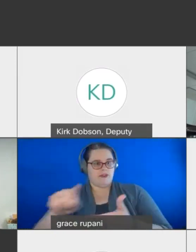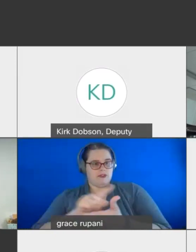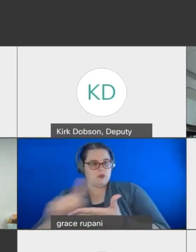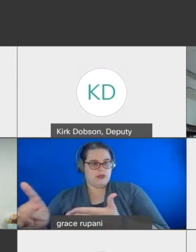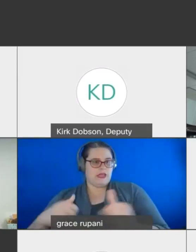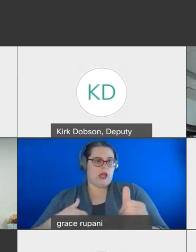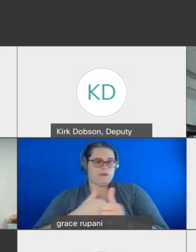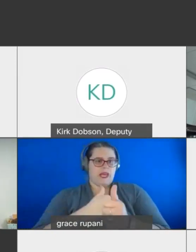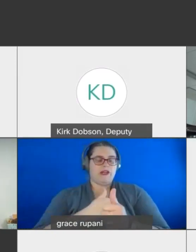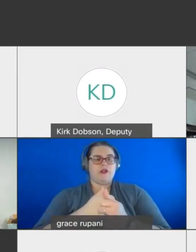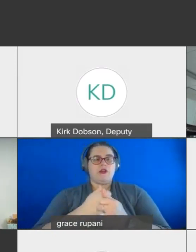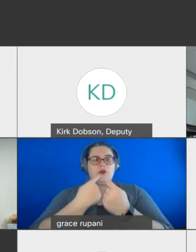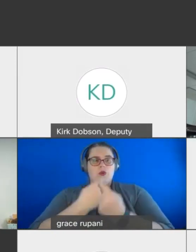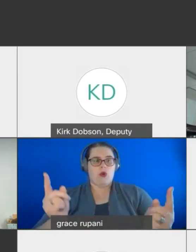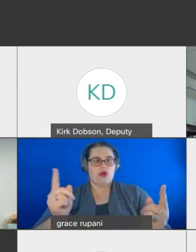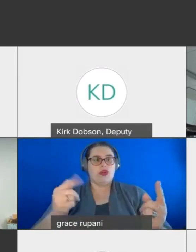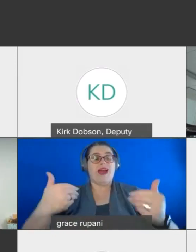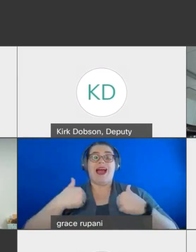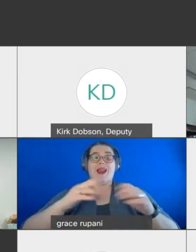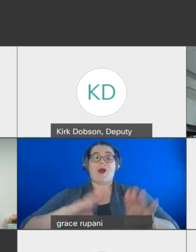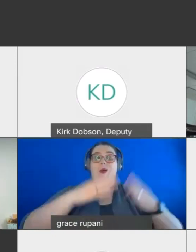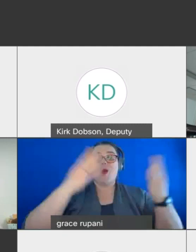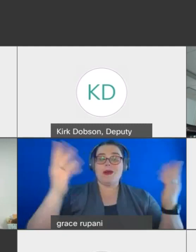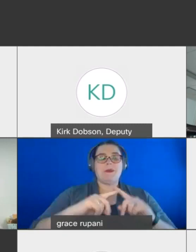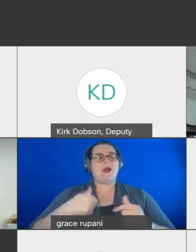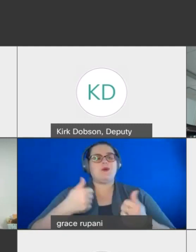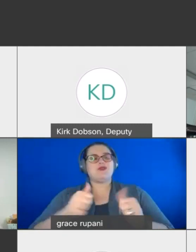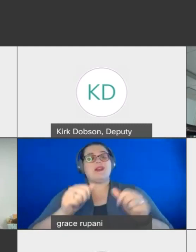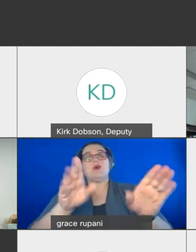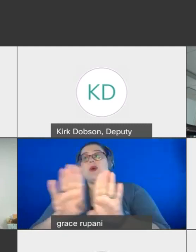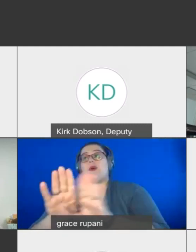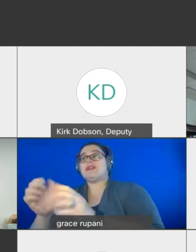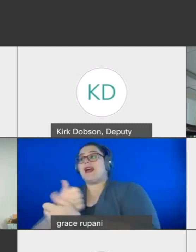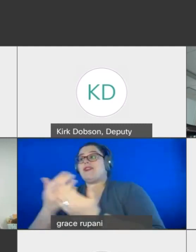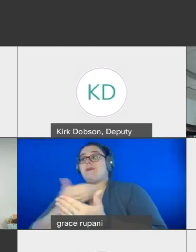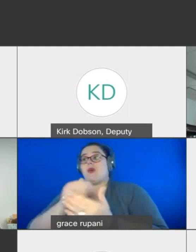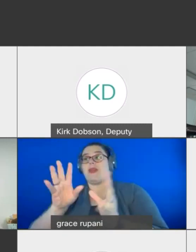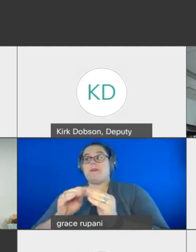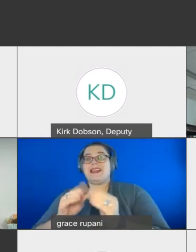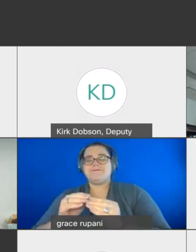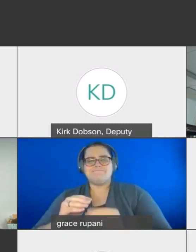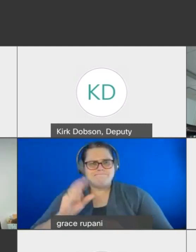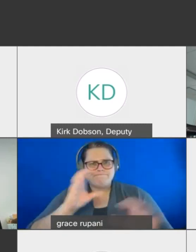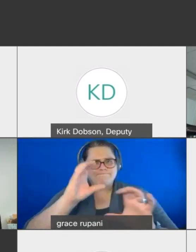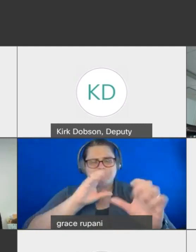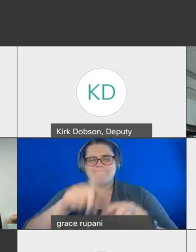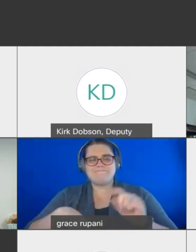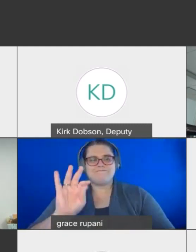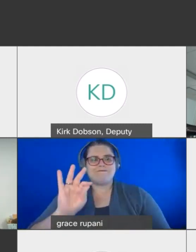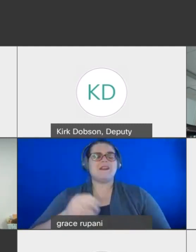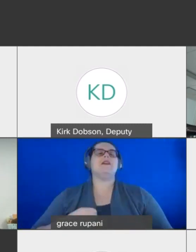which I had open, but in my haste to close everything, I may have closed that window. I think